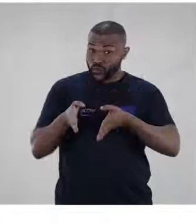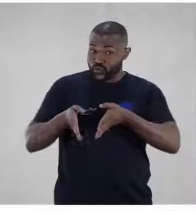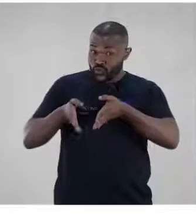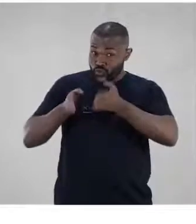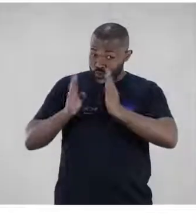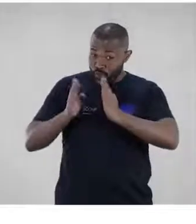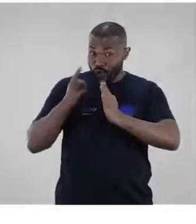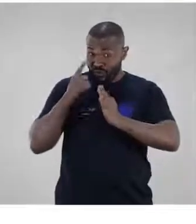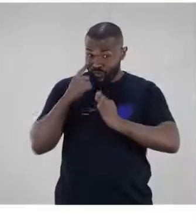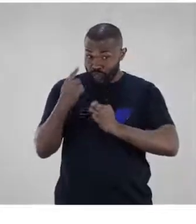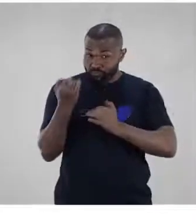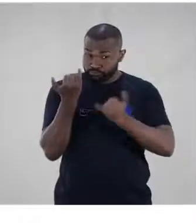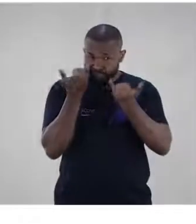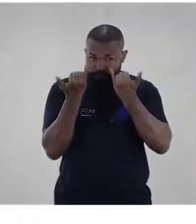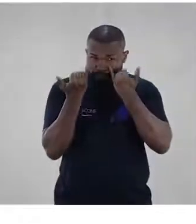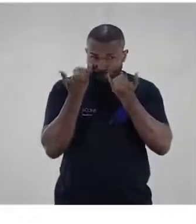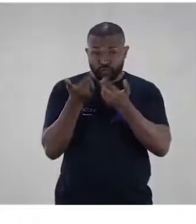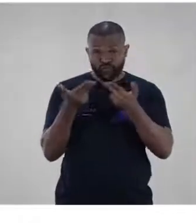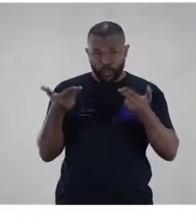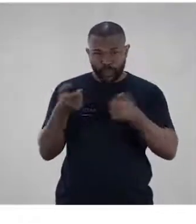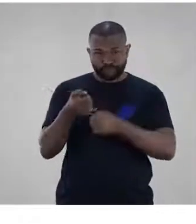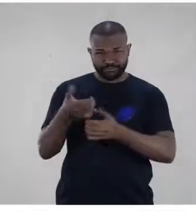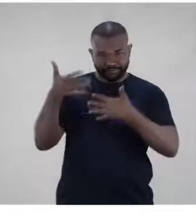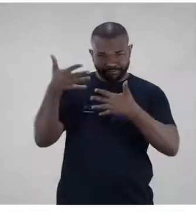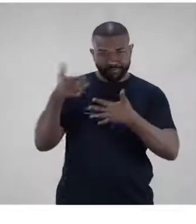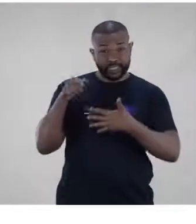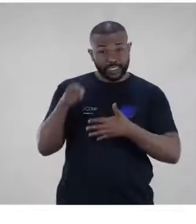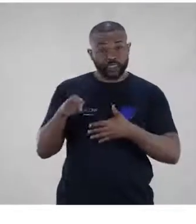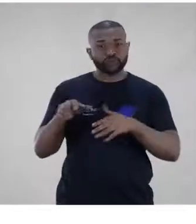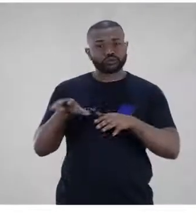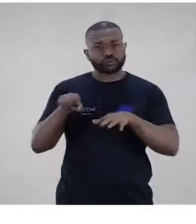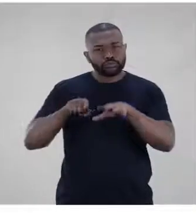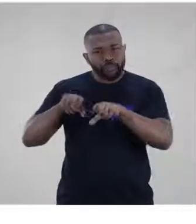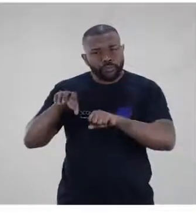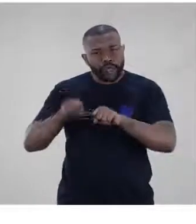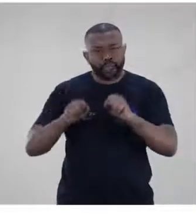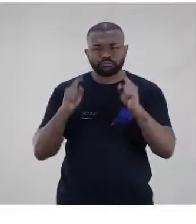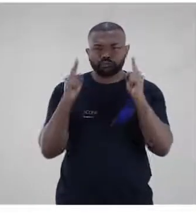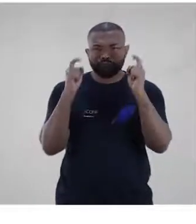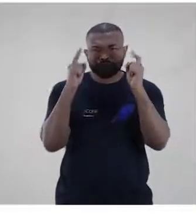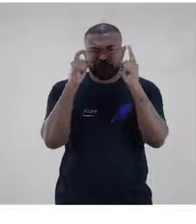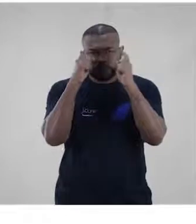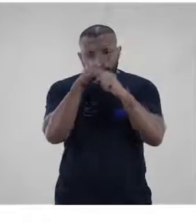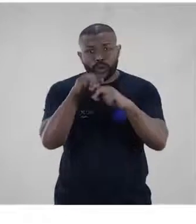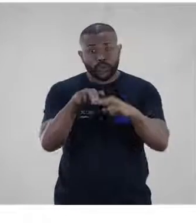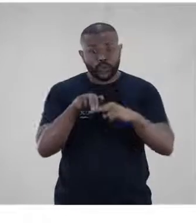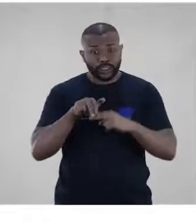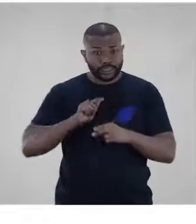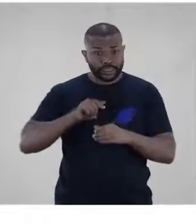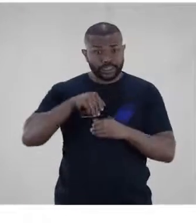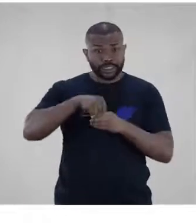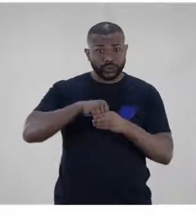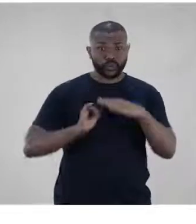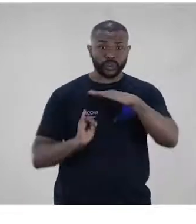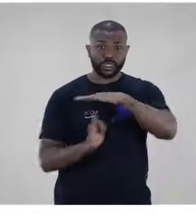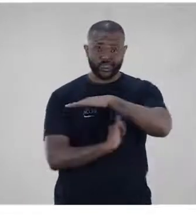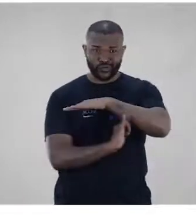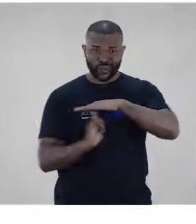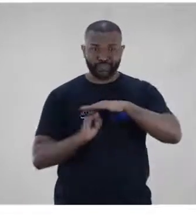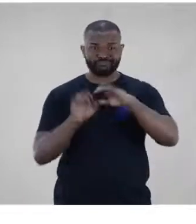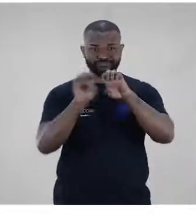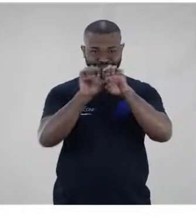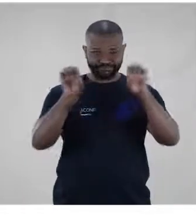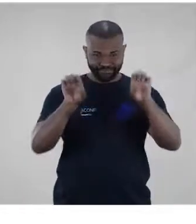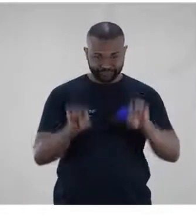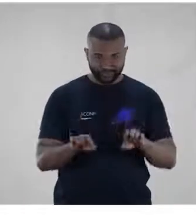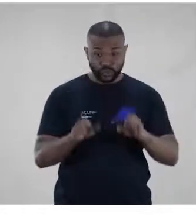around abstracting away a lot of infrastructure complexities so that these autonomous, you know, architectural quantums,